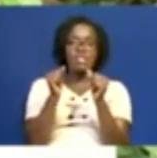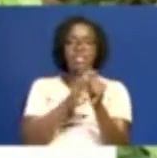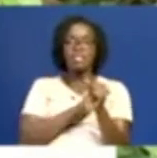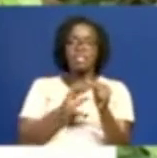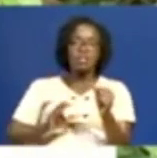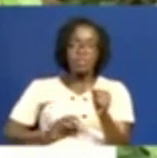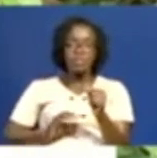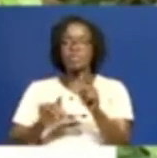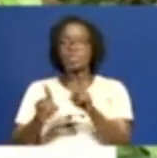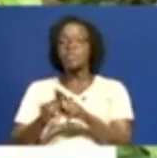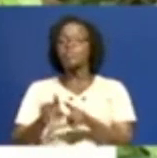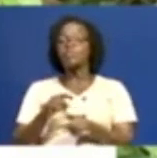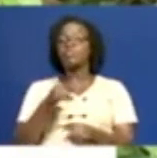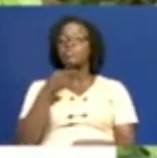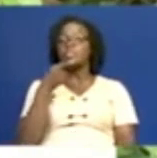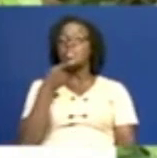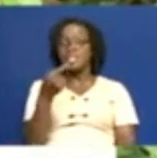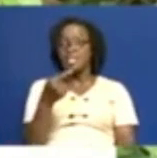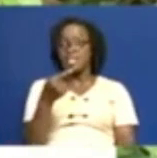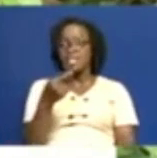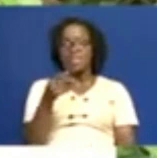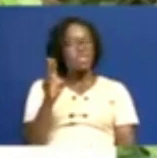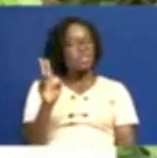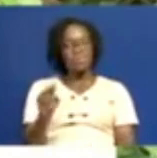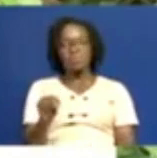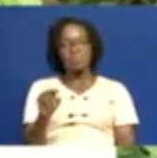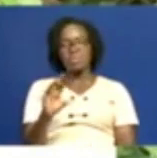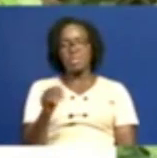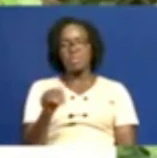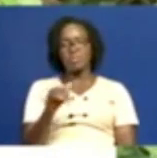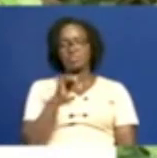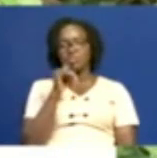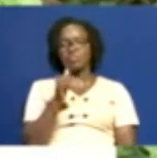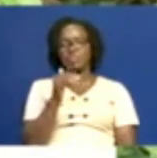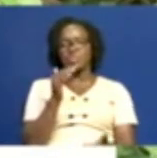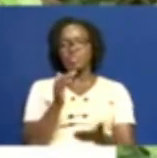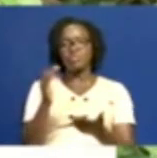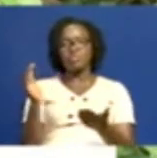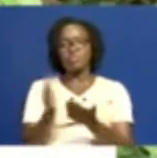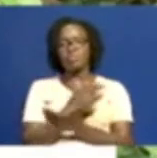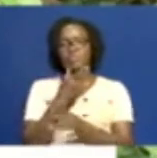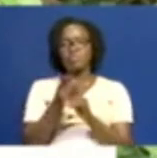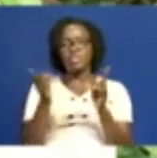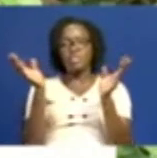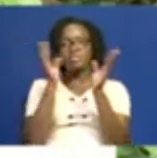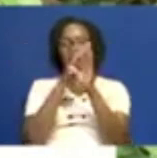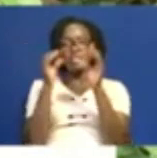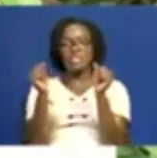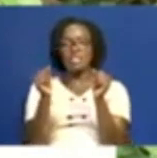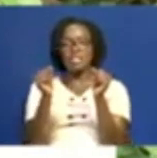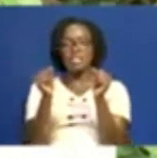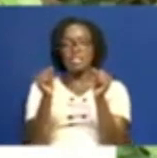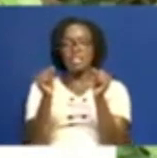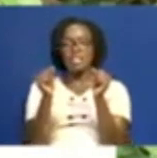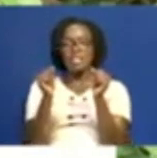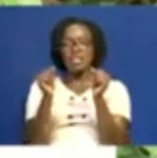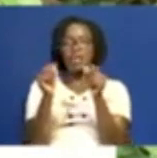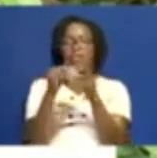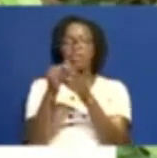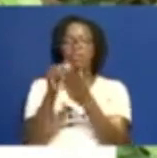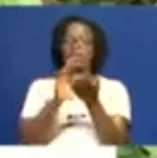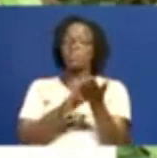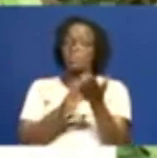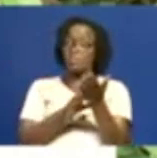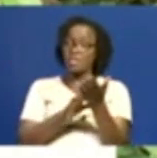of Inquiry can actually say, no, the county should not be suspended. But the president, or it can again recommend